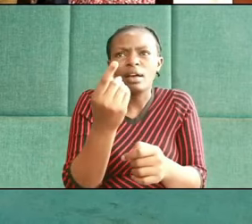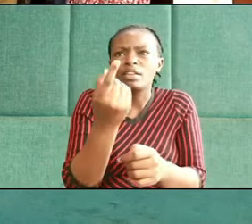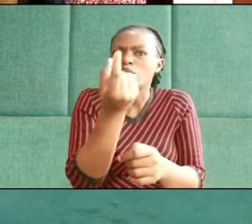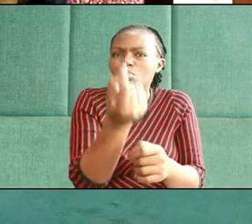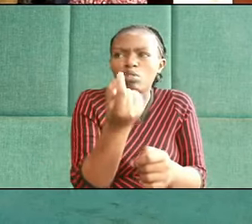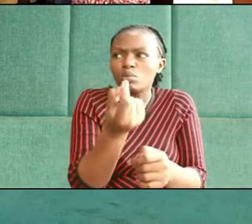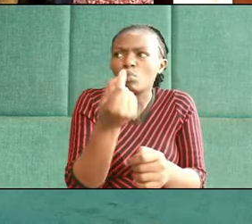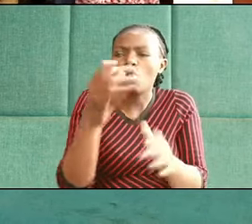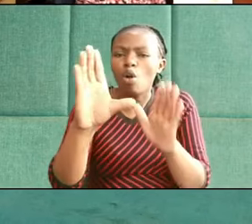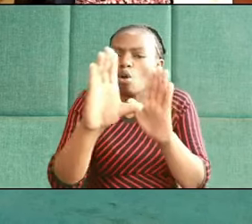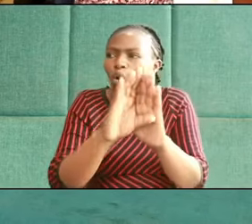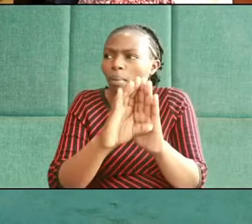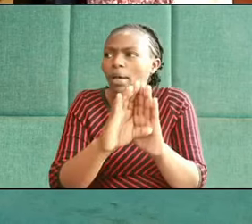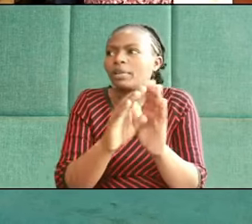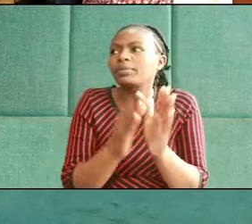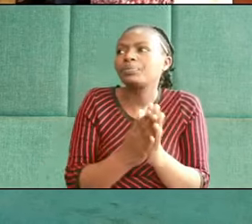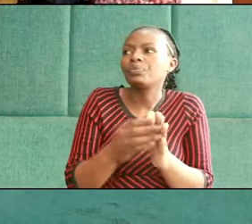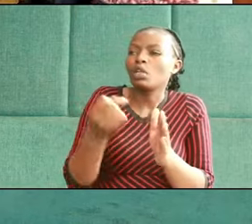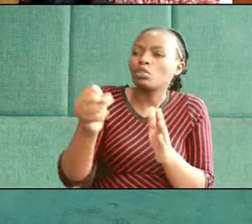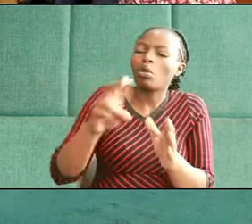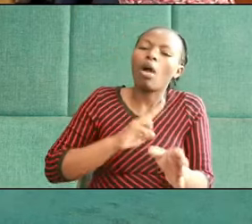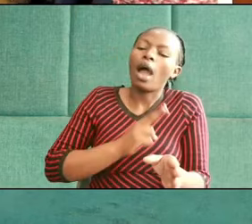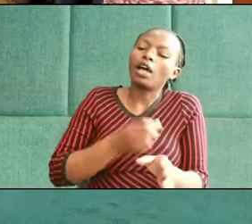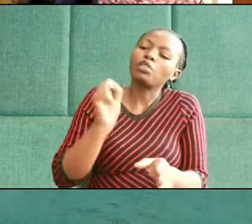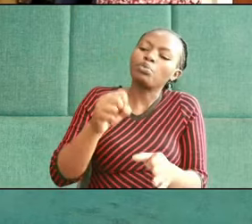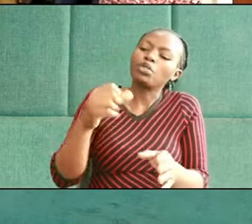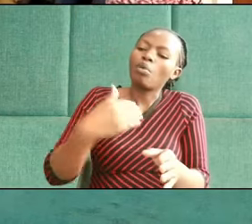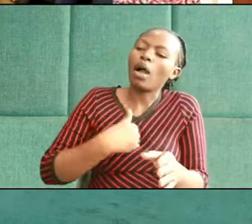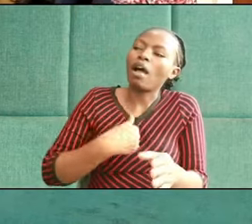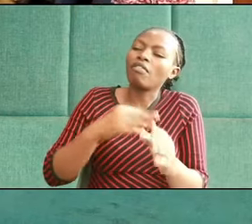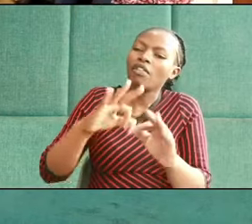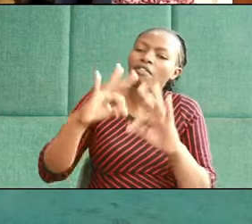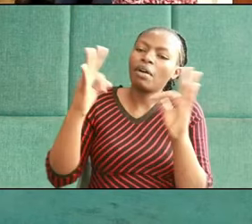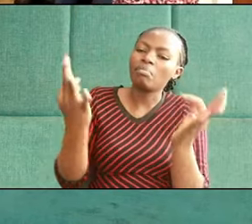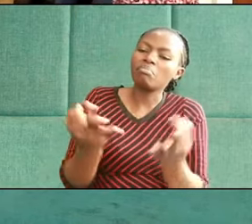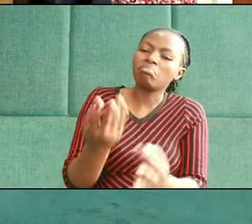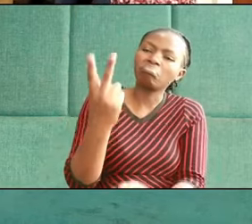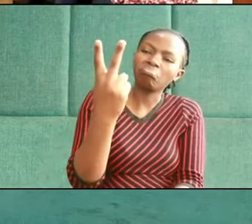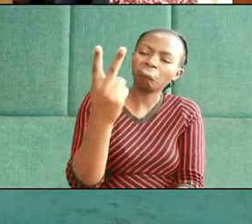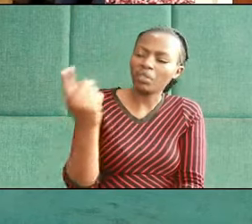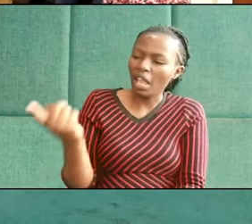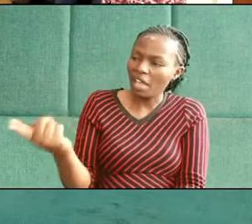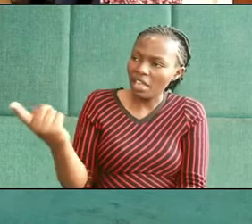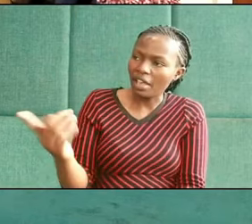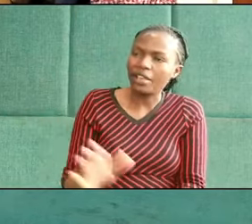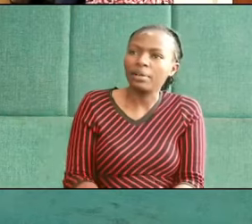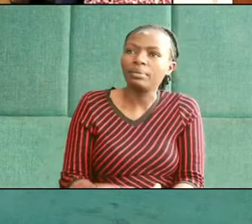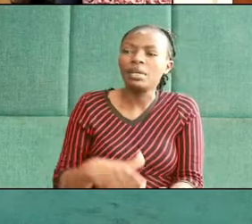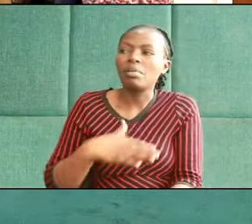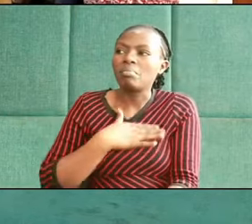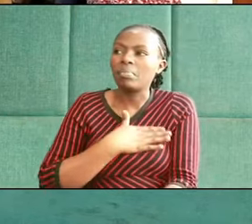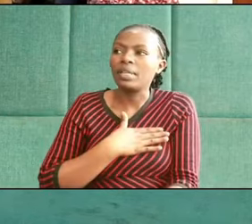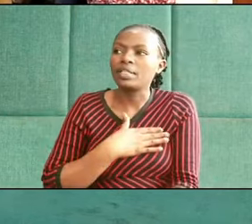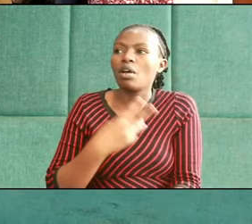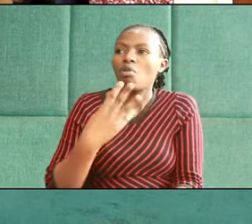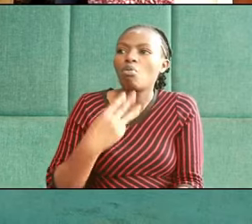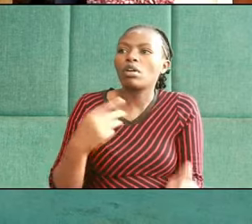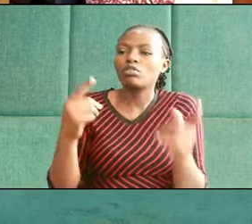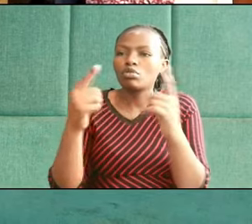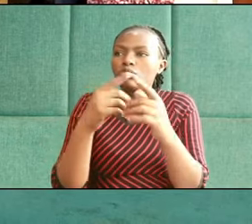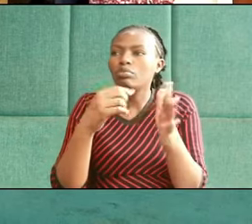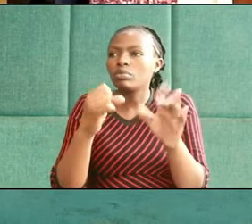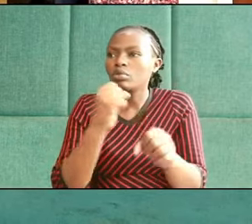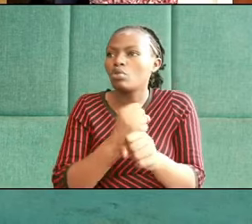can we have two families here? We want to do an illustration. Two families.